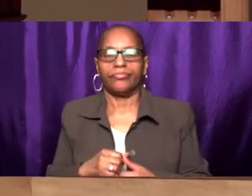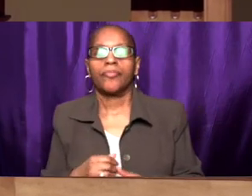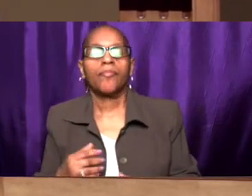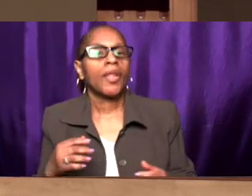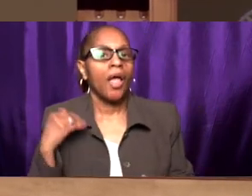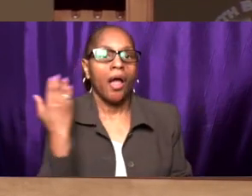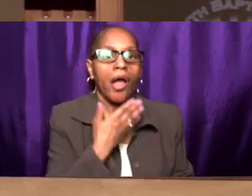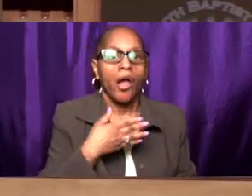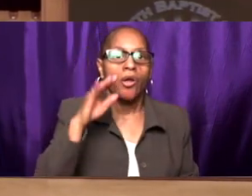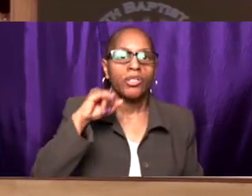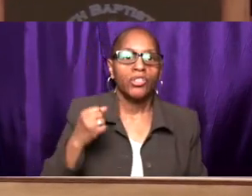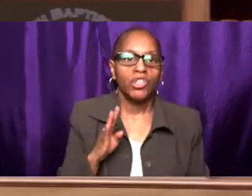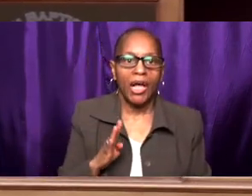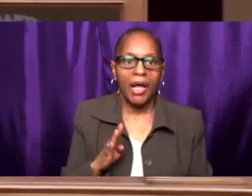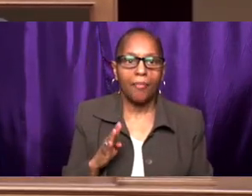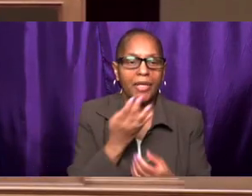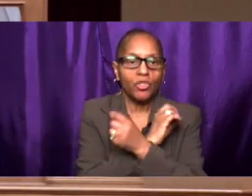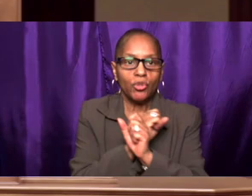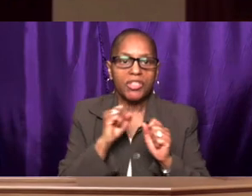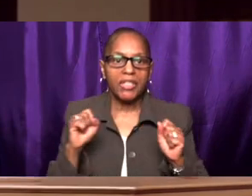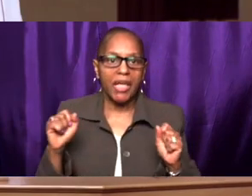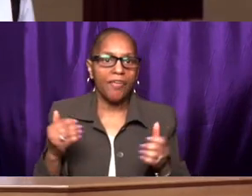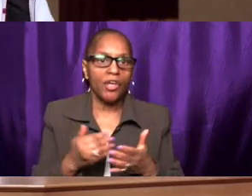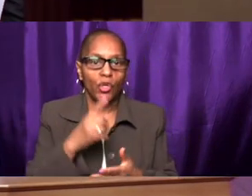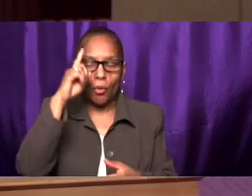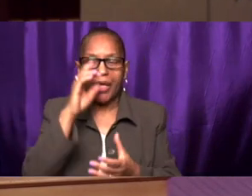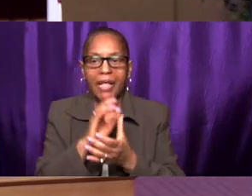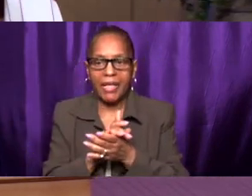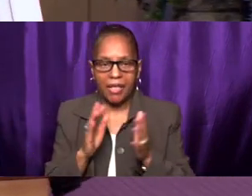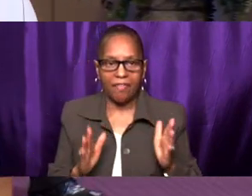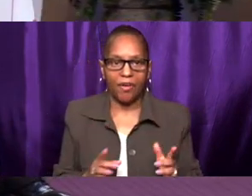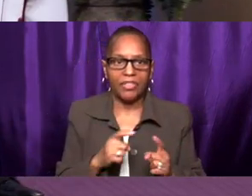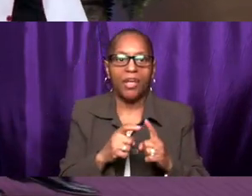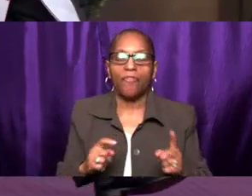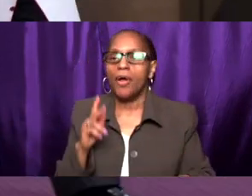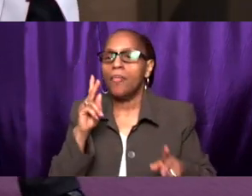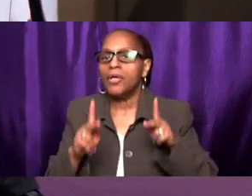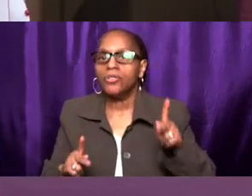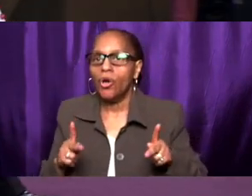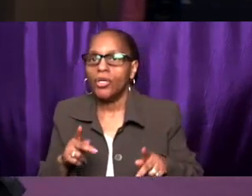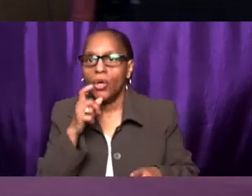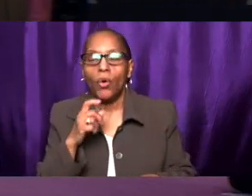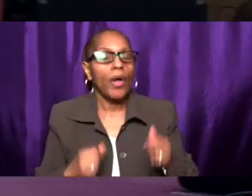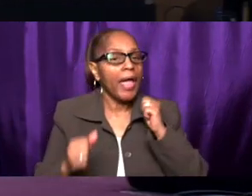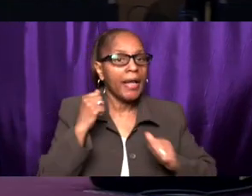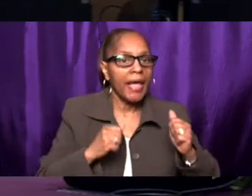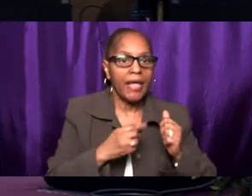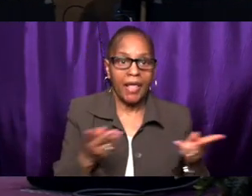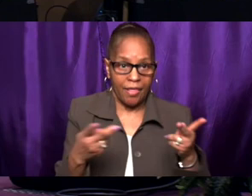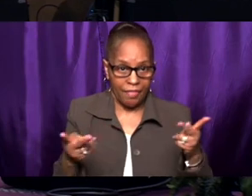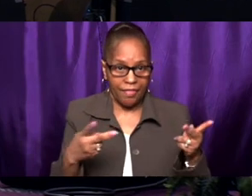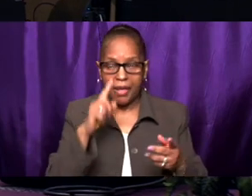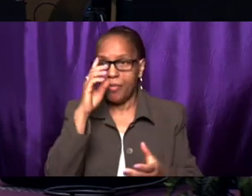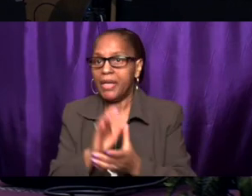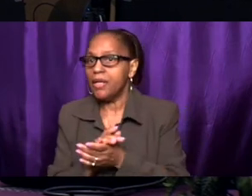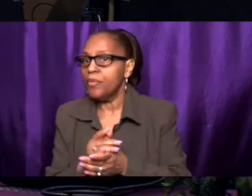Our job is to save new believers from jokers who act like they believe, but don't believe